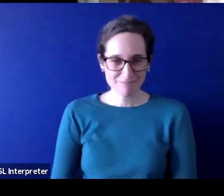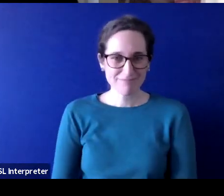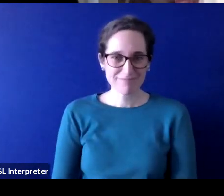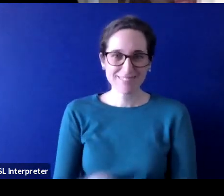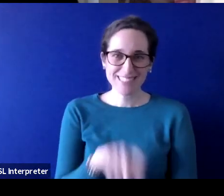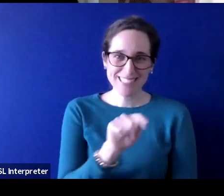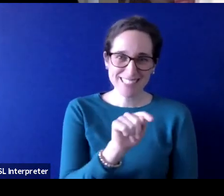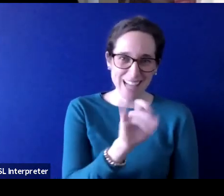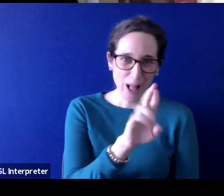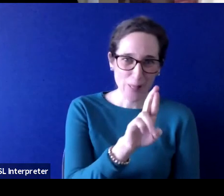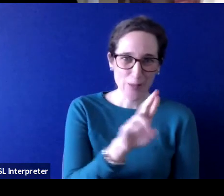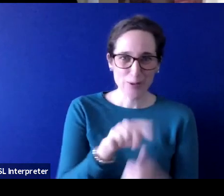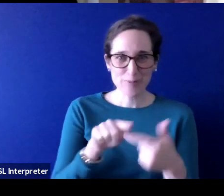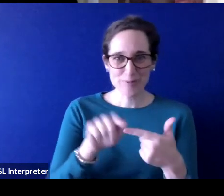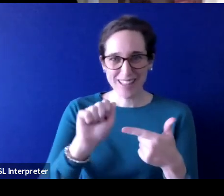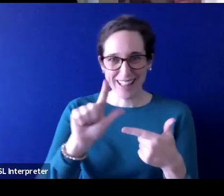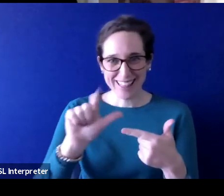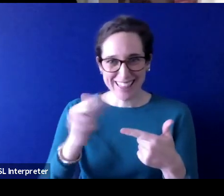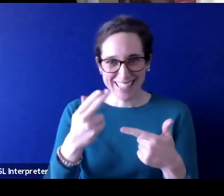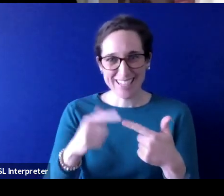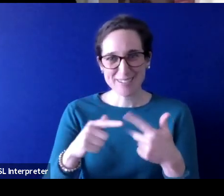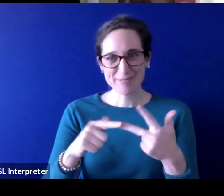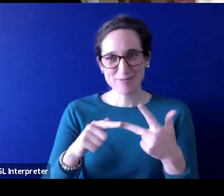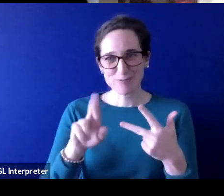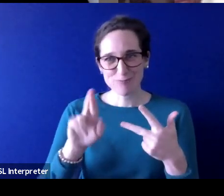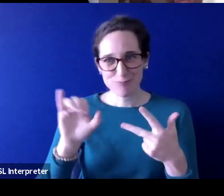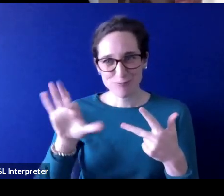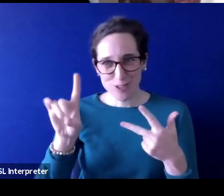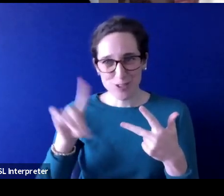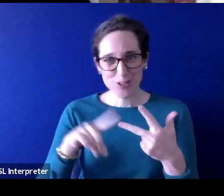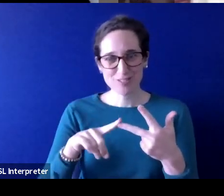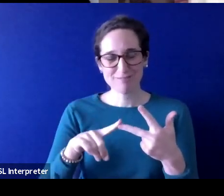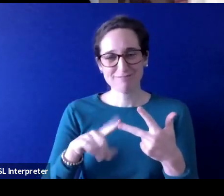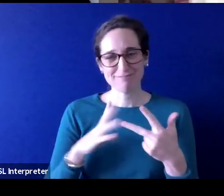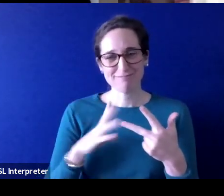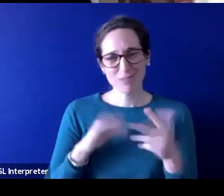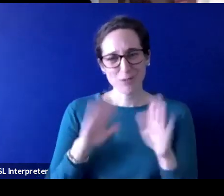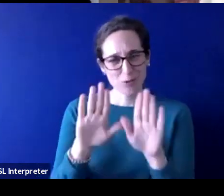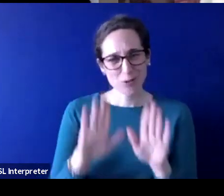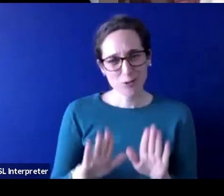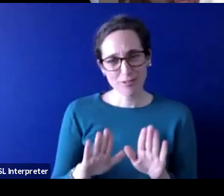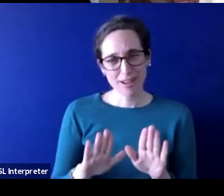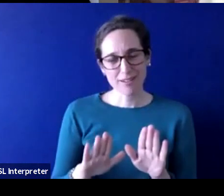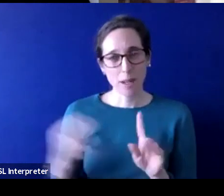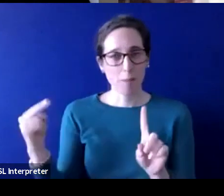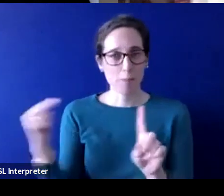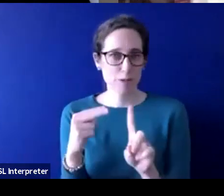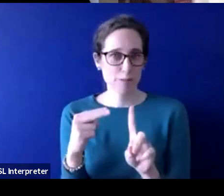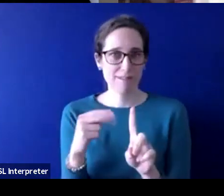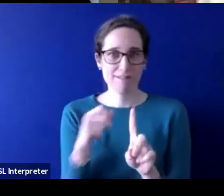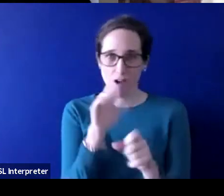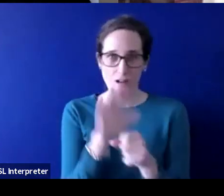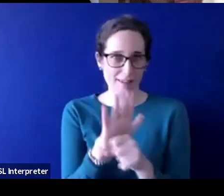Tyler, Aaliyah, Richard. It was great to have you. A perspective we don't often get on this